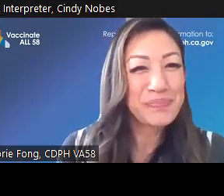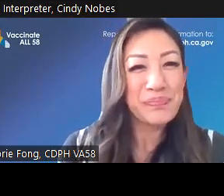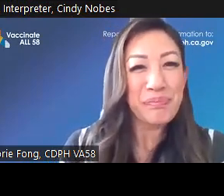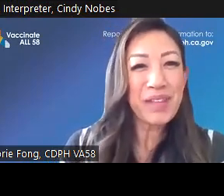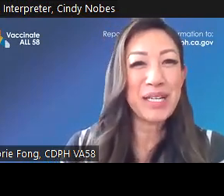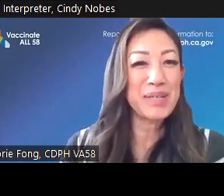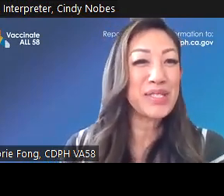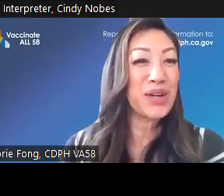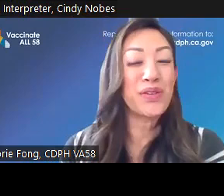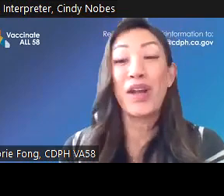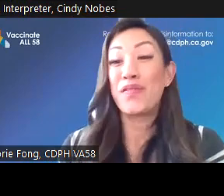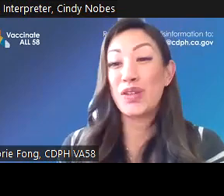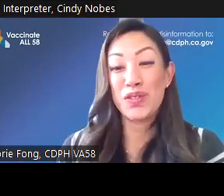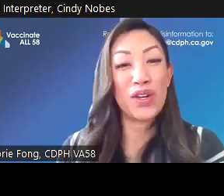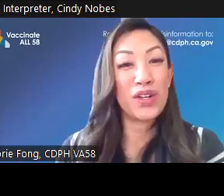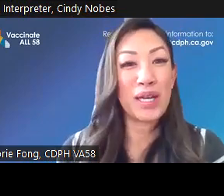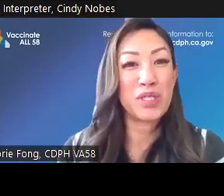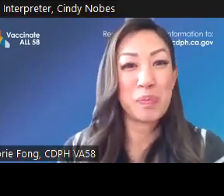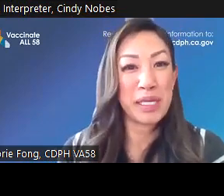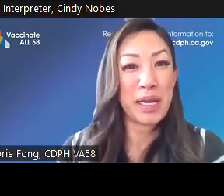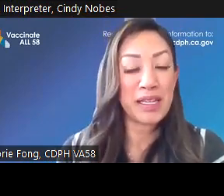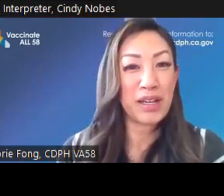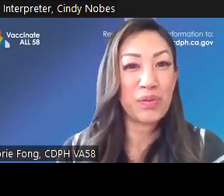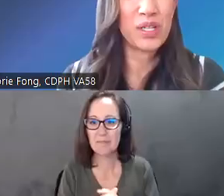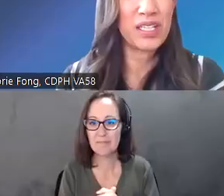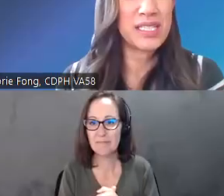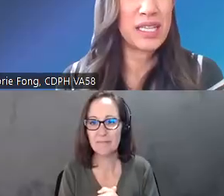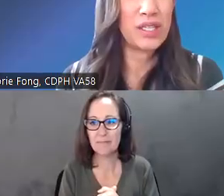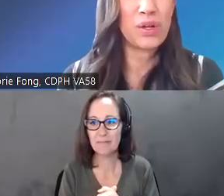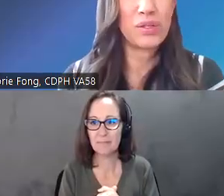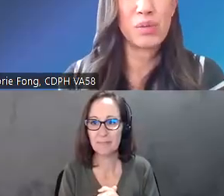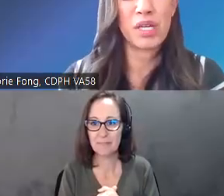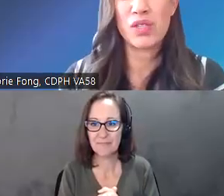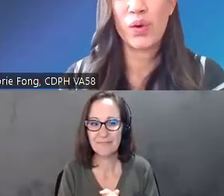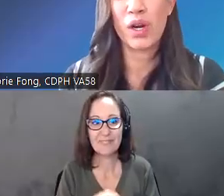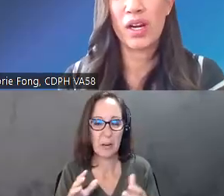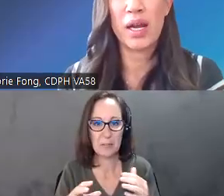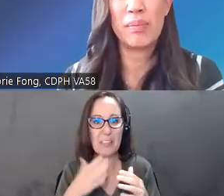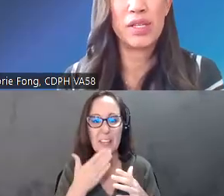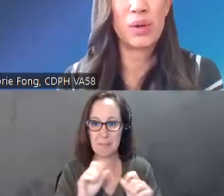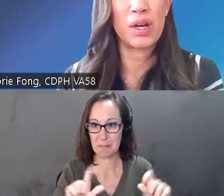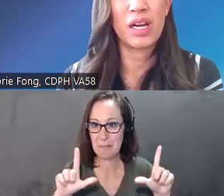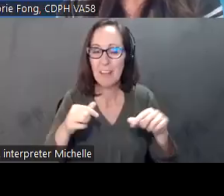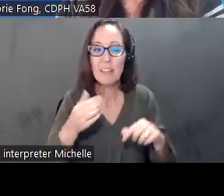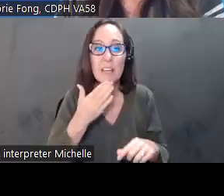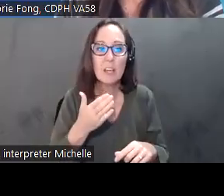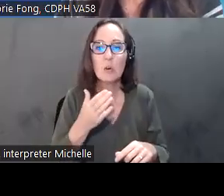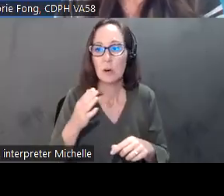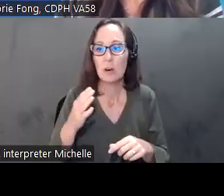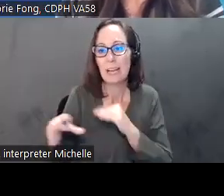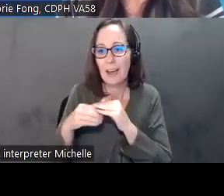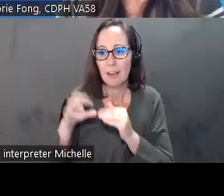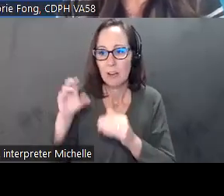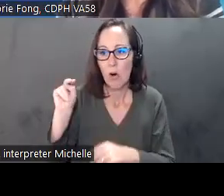that. So first of all, just piggybacking off of what Connie said, thank you all so much for your help